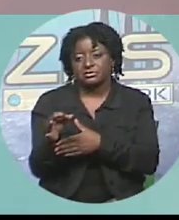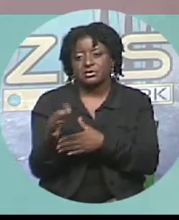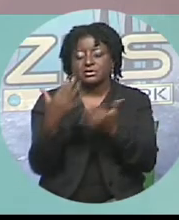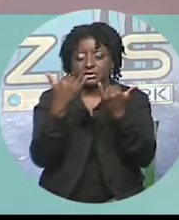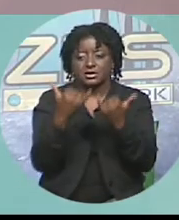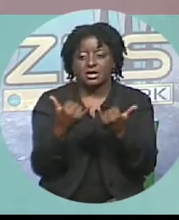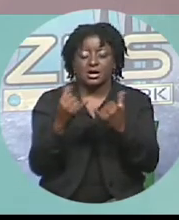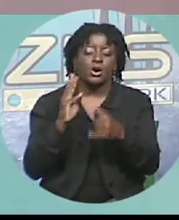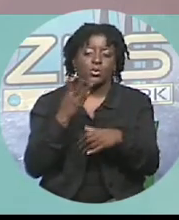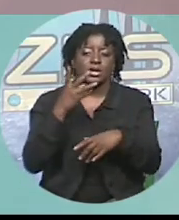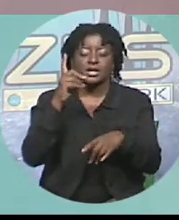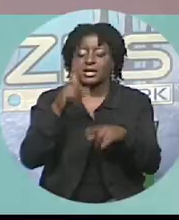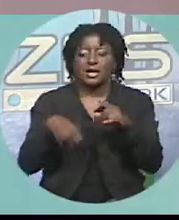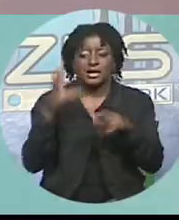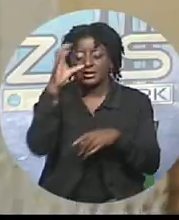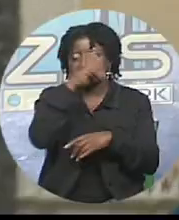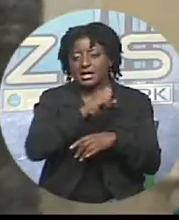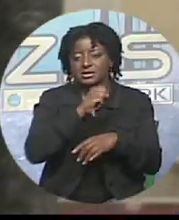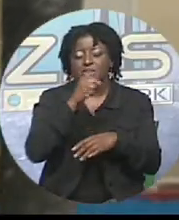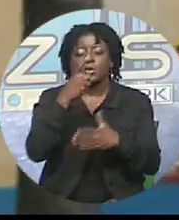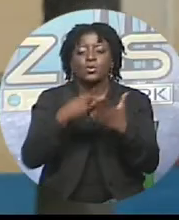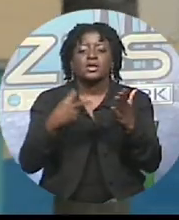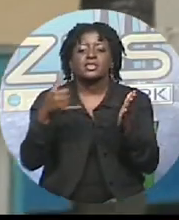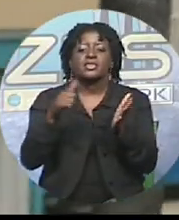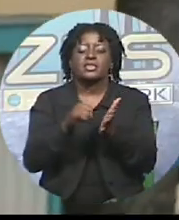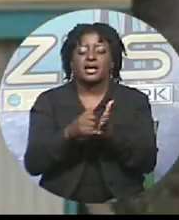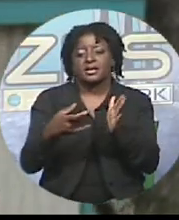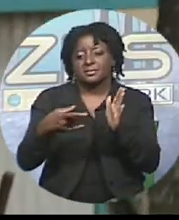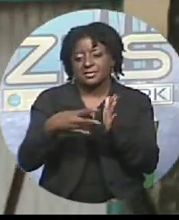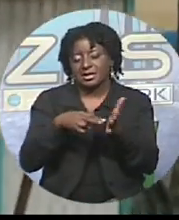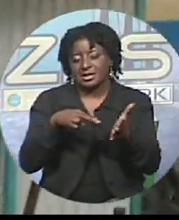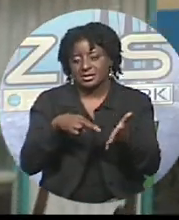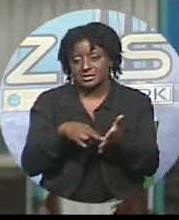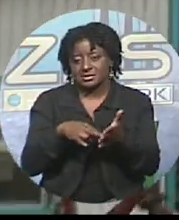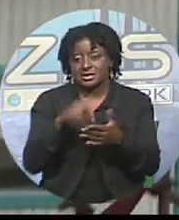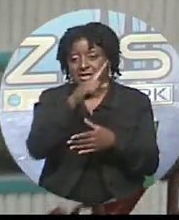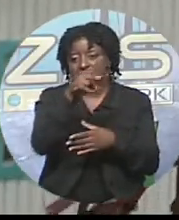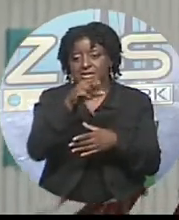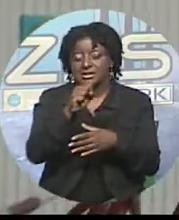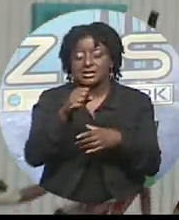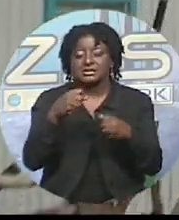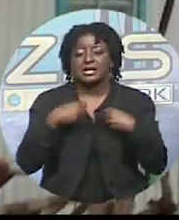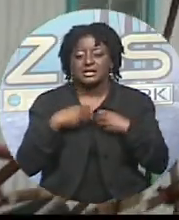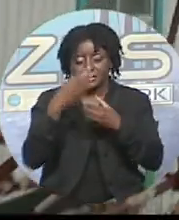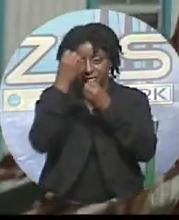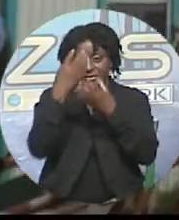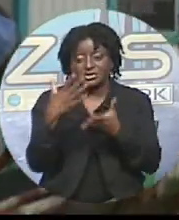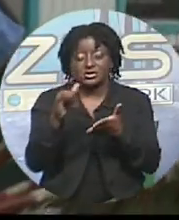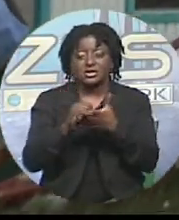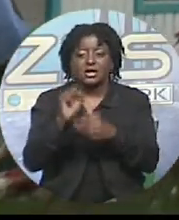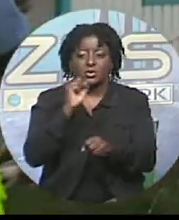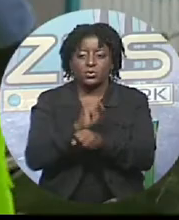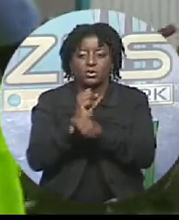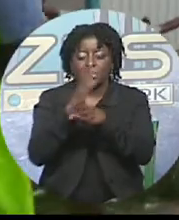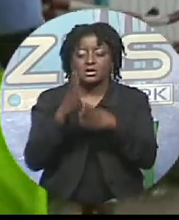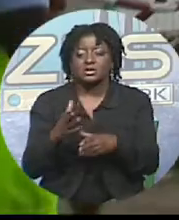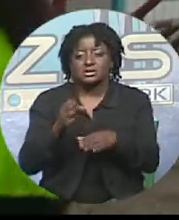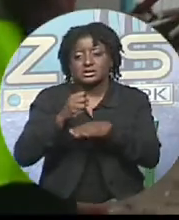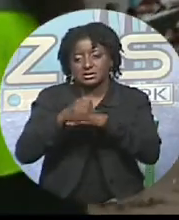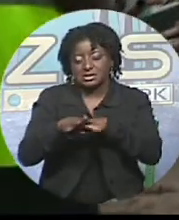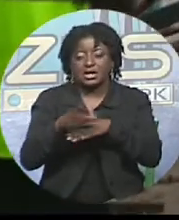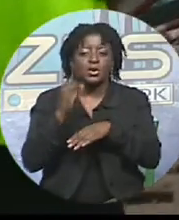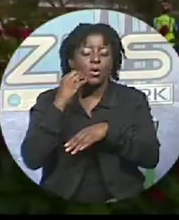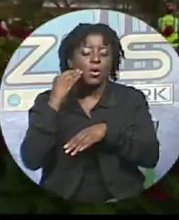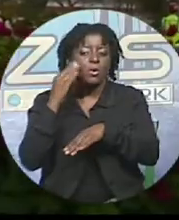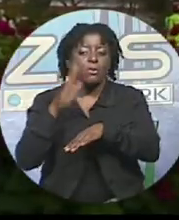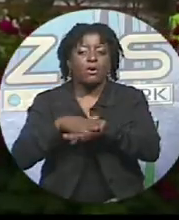speculate about what that means. Now, ZNS has received information that employees at Bahama were sent home on Monday after news broke.